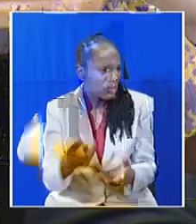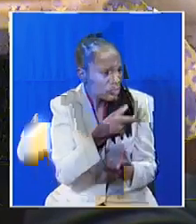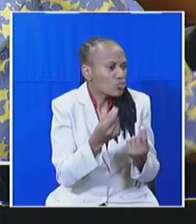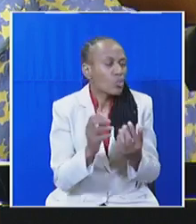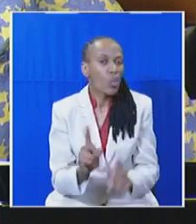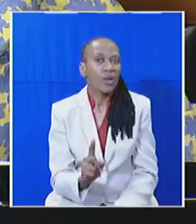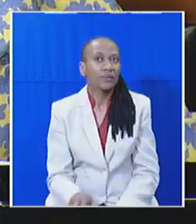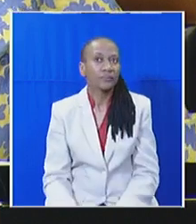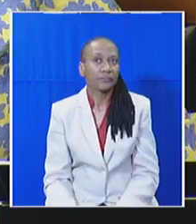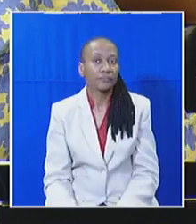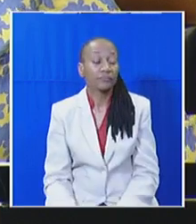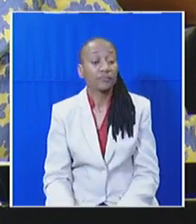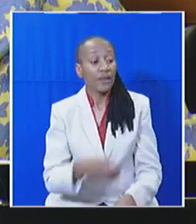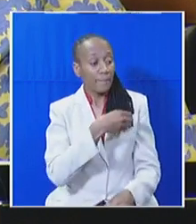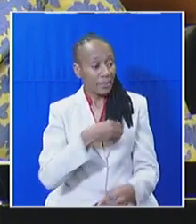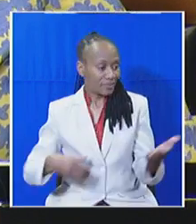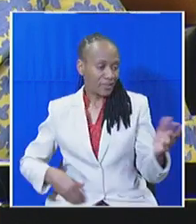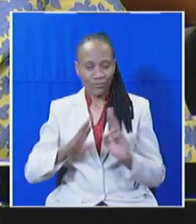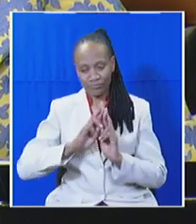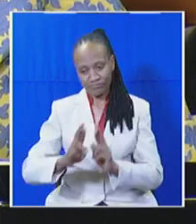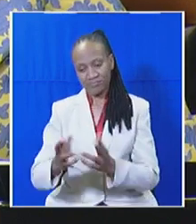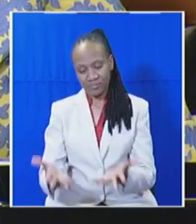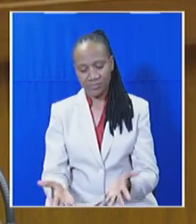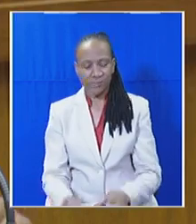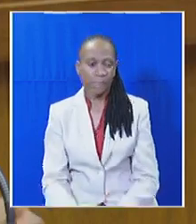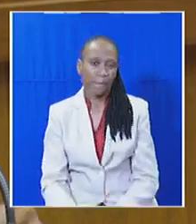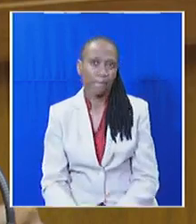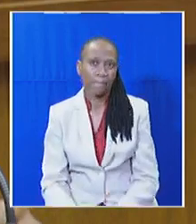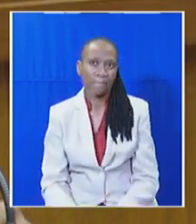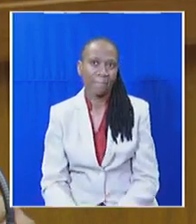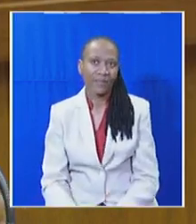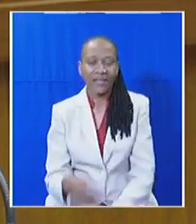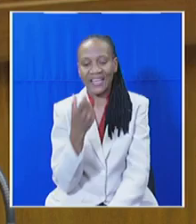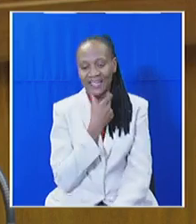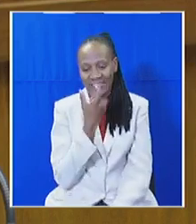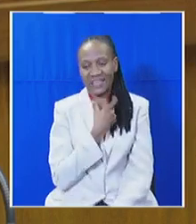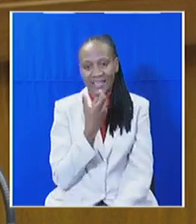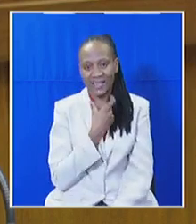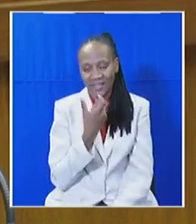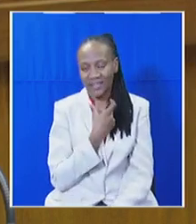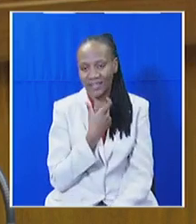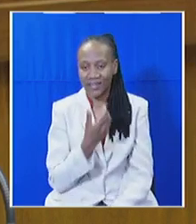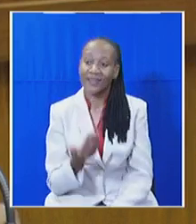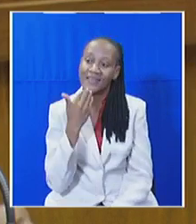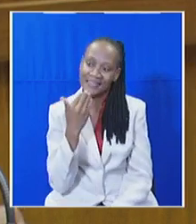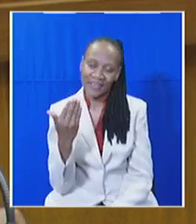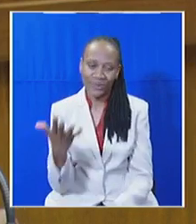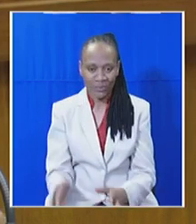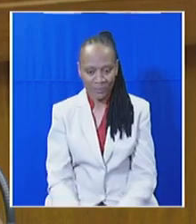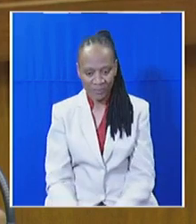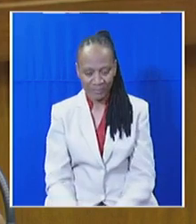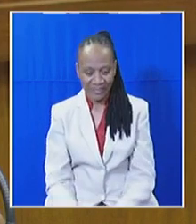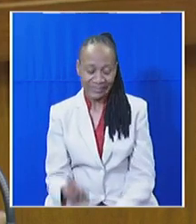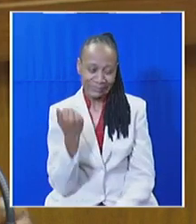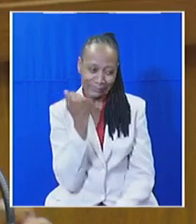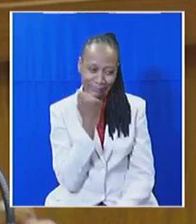President, respond. Honorable President. Thank you, Madam Speaker. Well, unfortunately, I